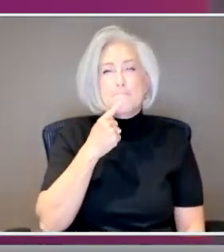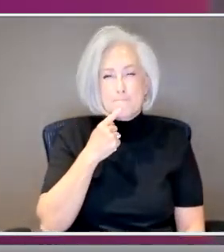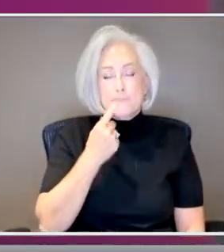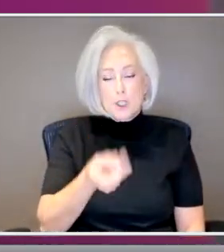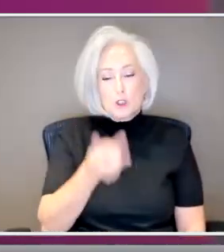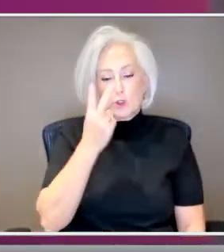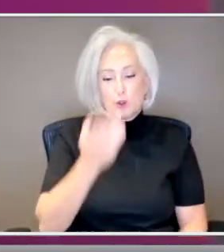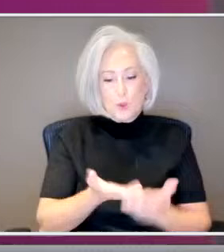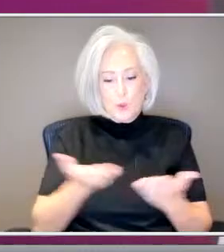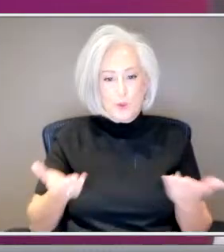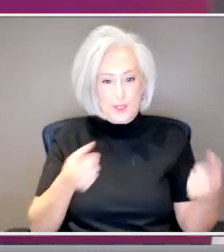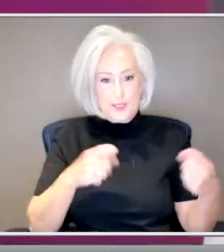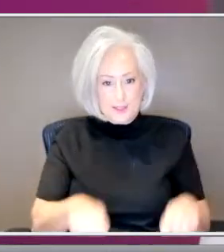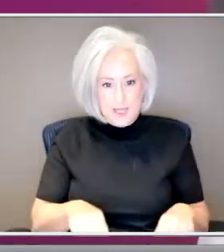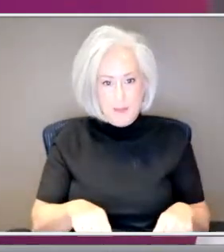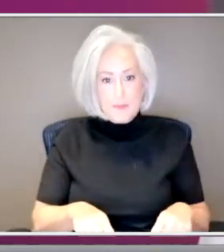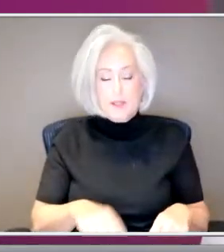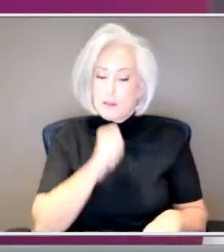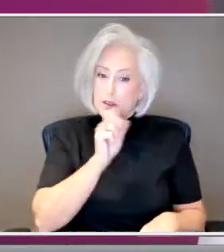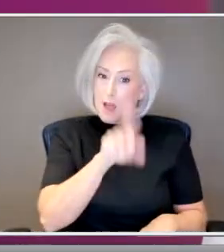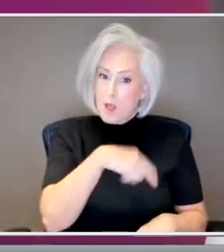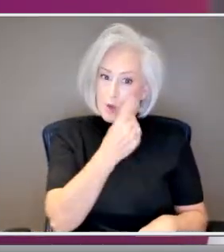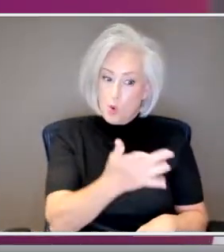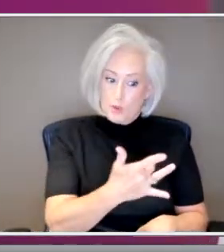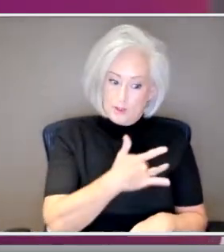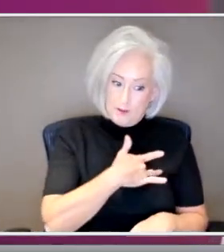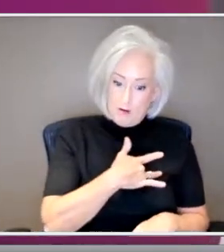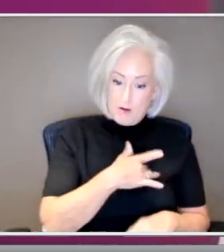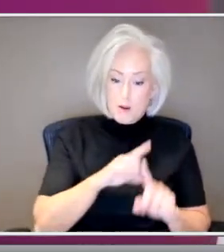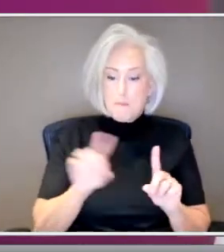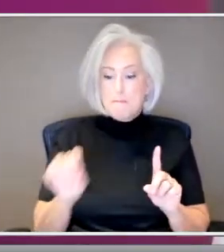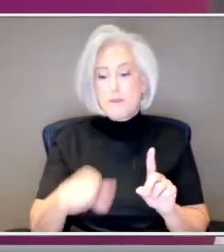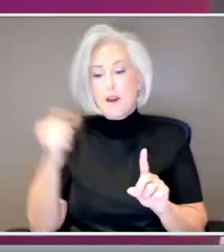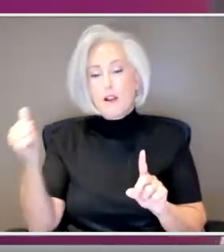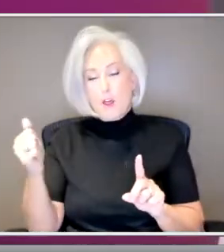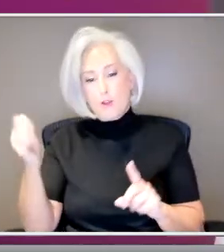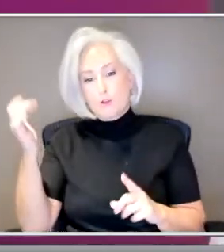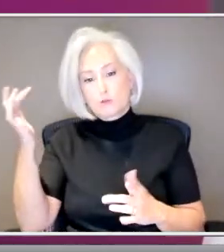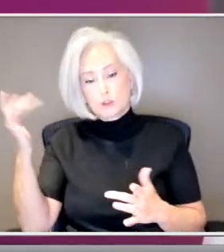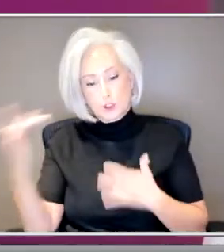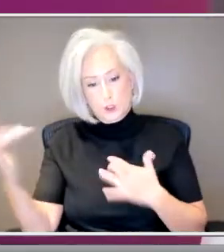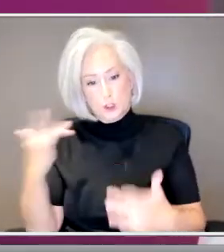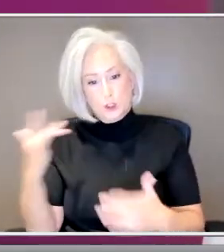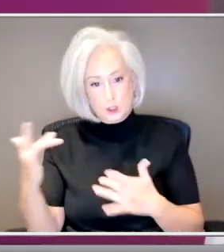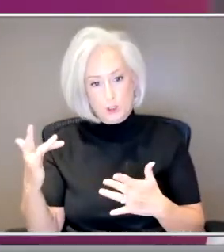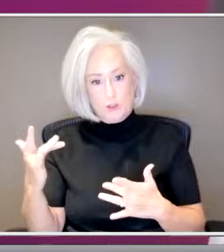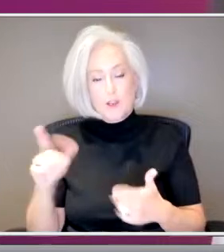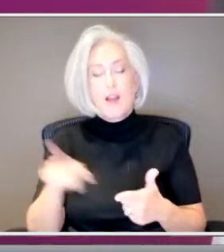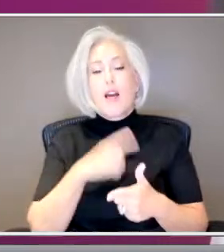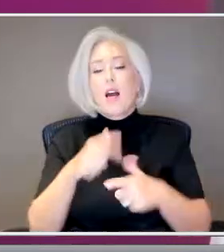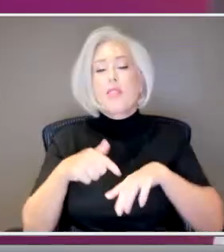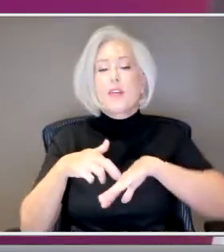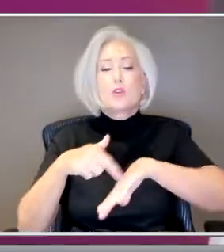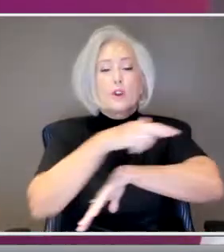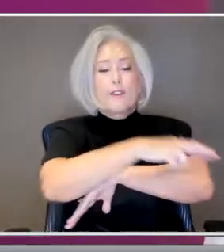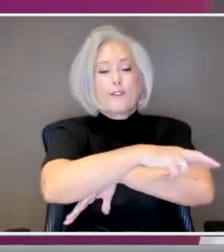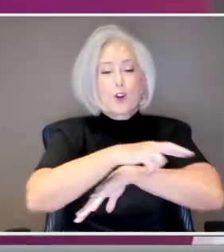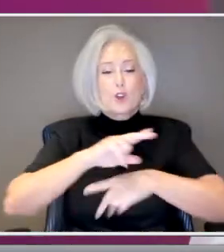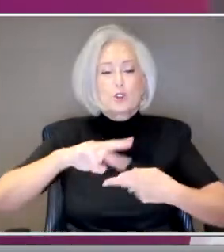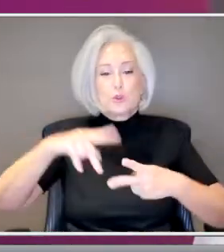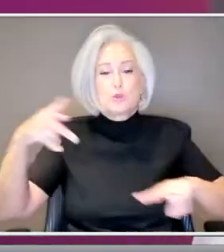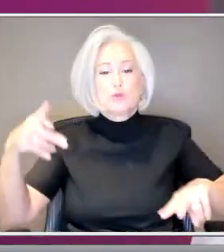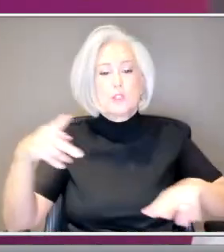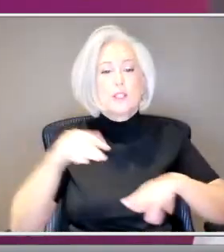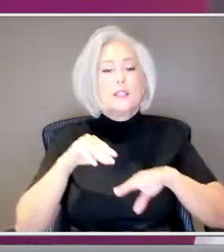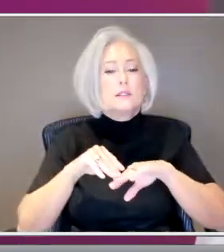have other health concerns. So definitely get a referral to genetic counseling. And the process for a genetic counseling appointment, what we